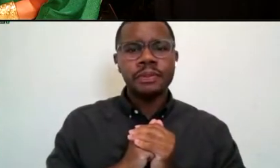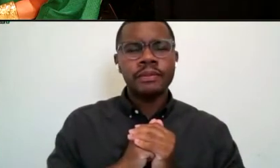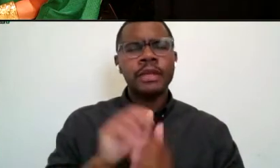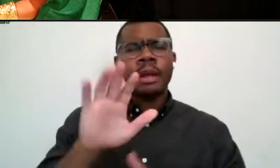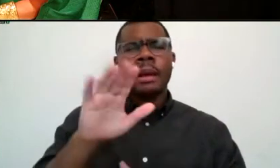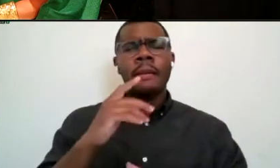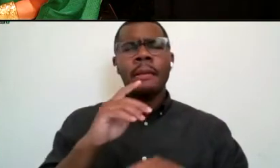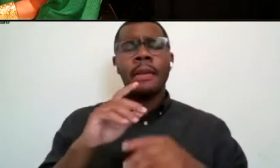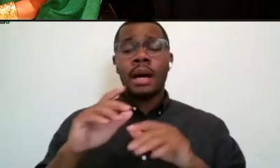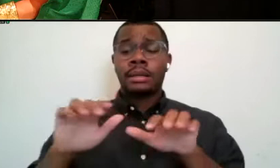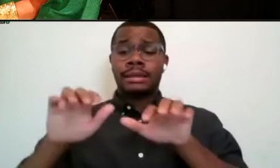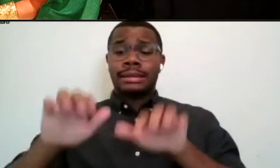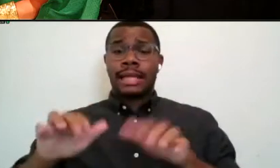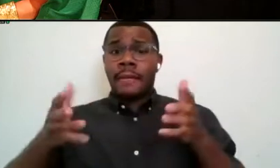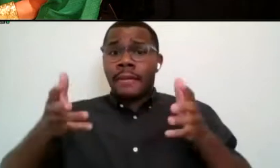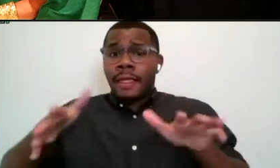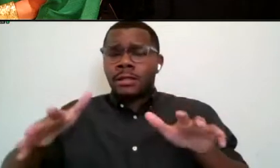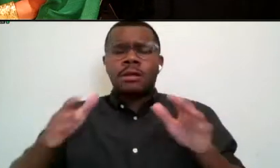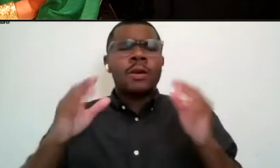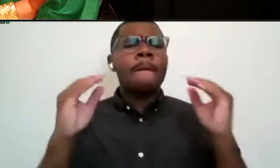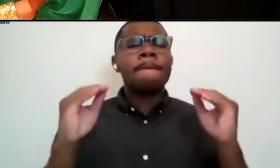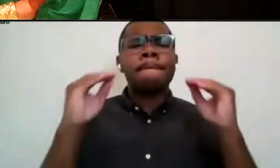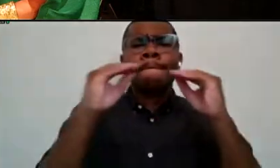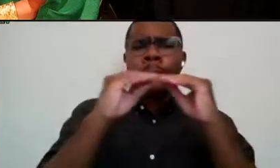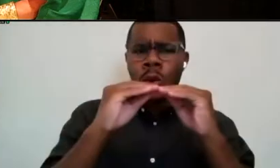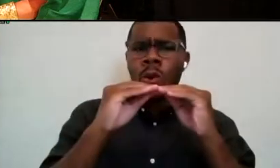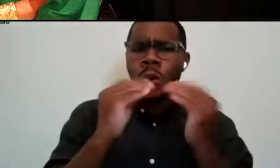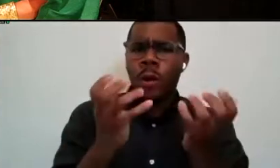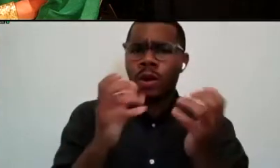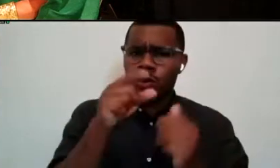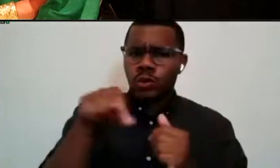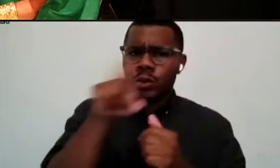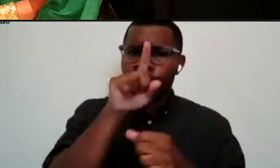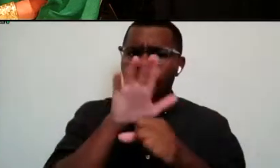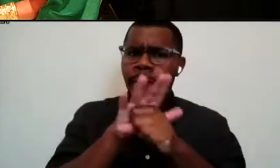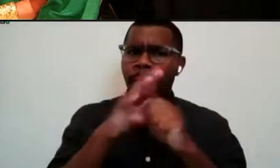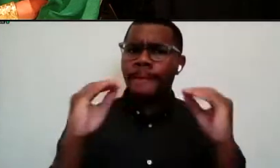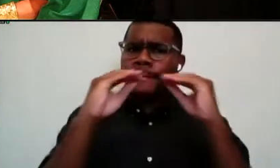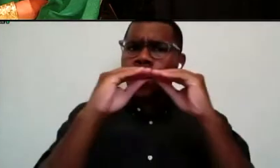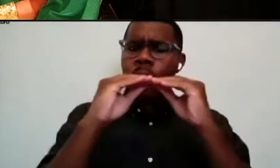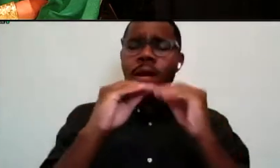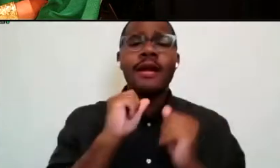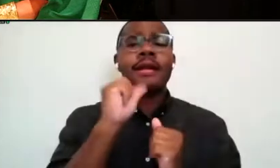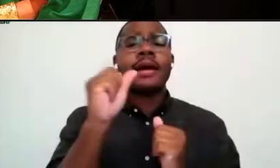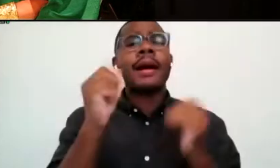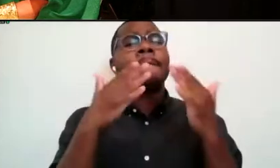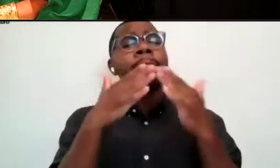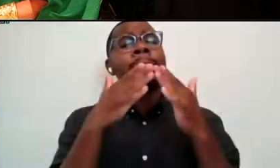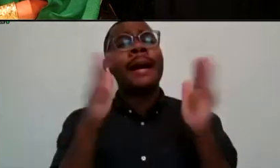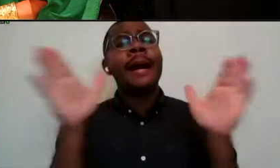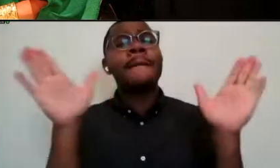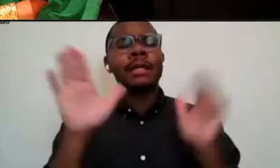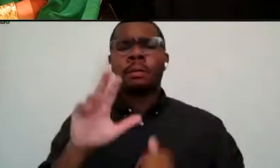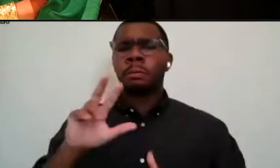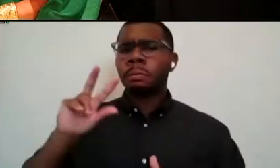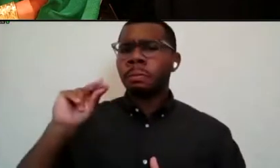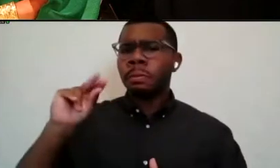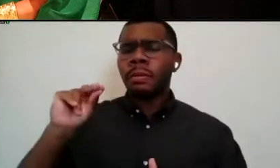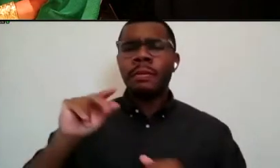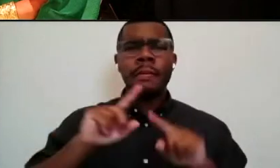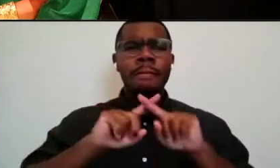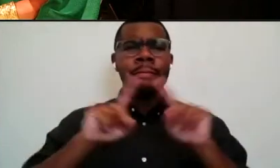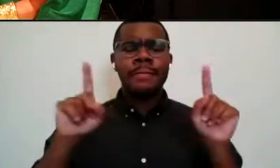that. And not necessarily in a public way, but if we could maybe take the moment that